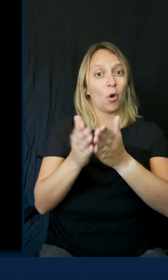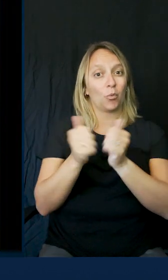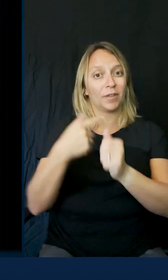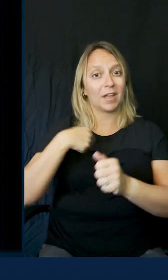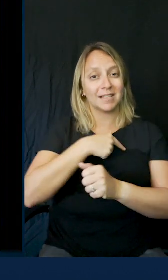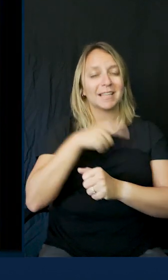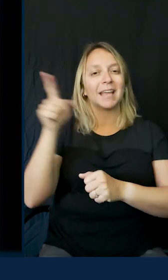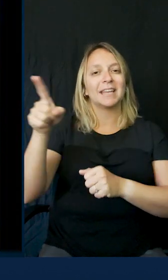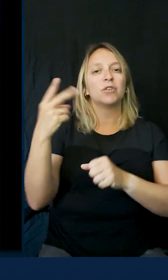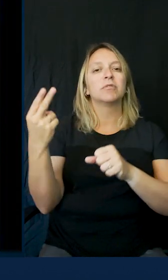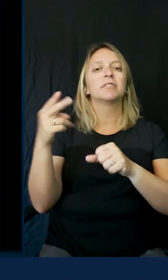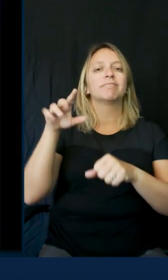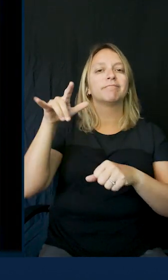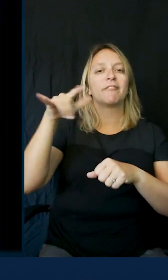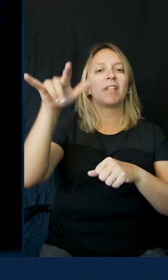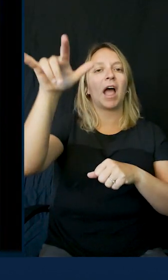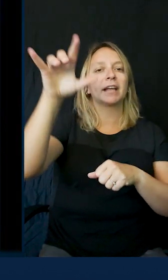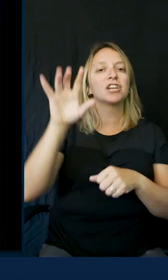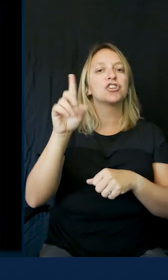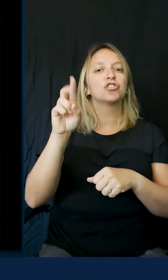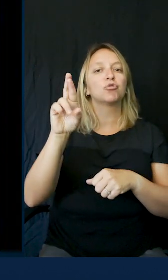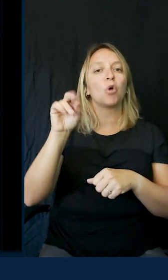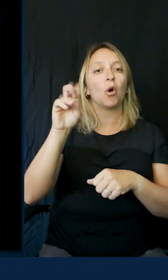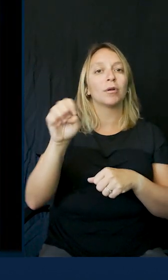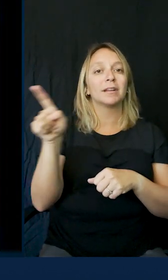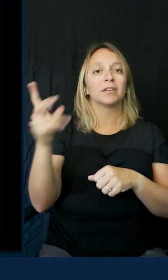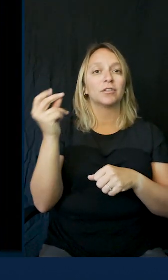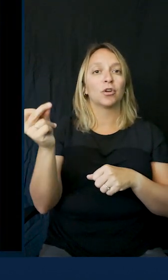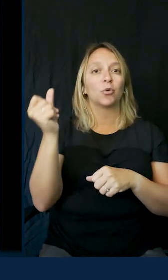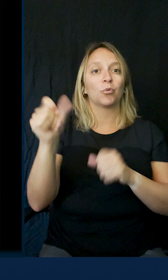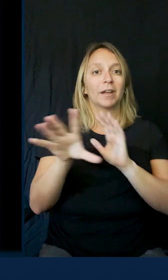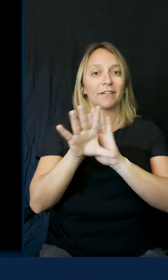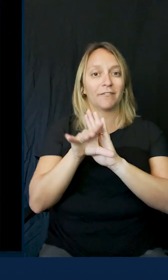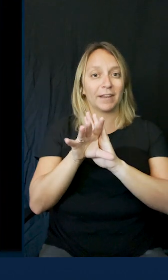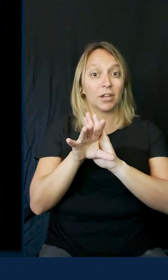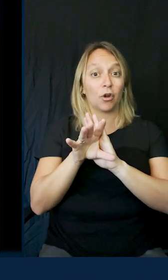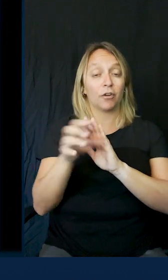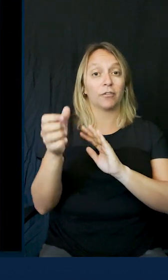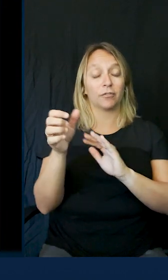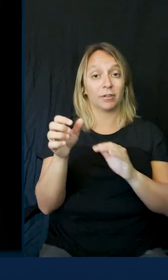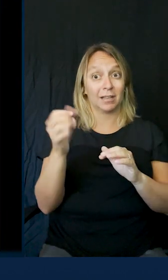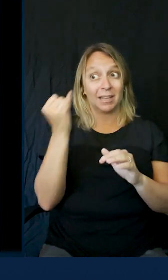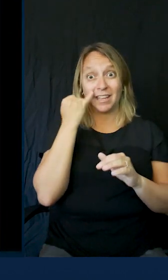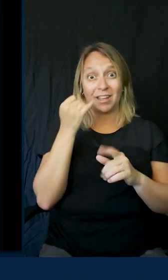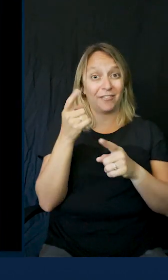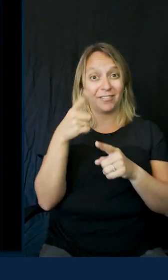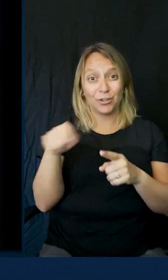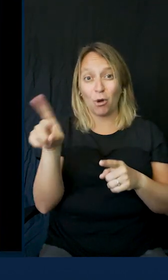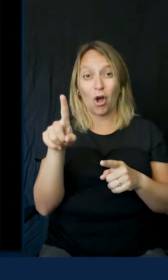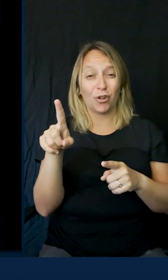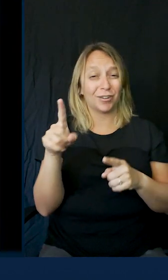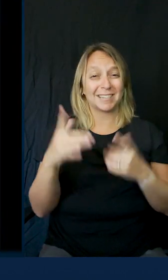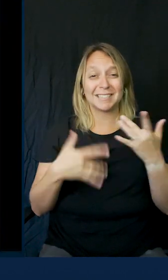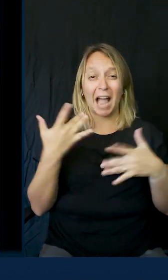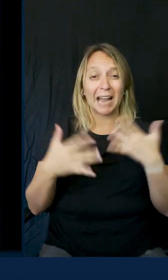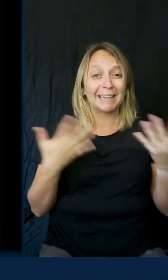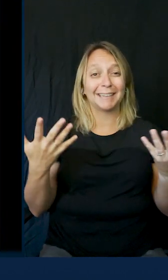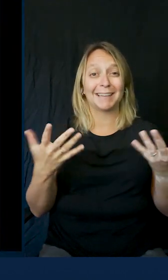drone. So here's a quick video of a whale pooping in case anybody's excited as, even half as excited as I am.